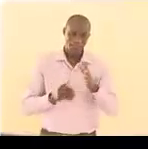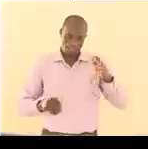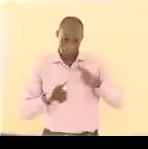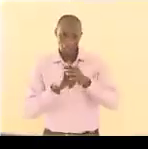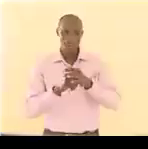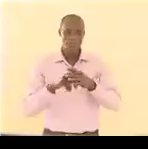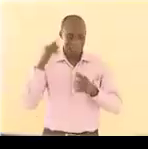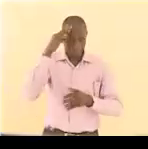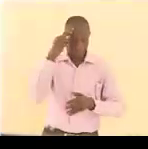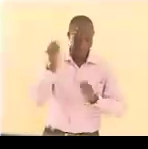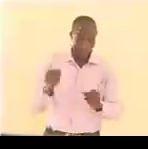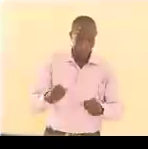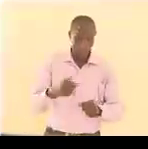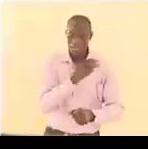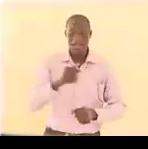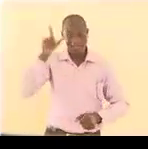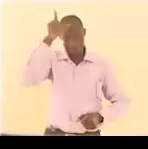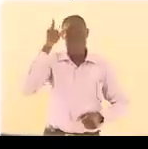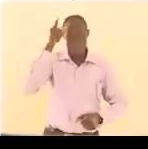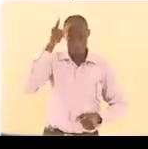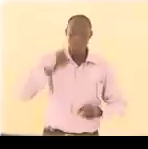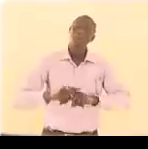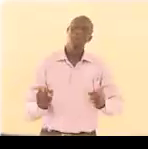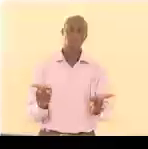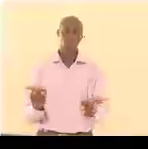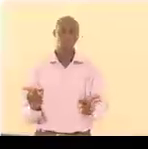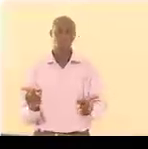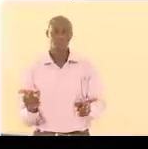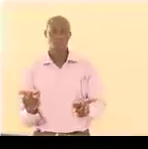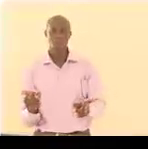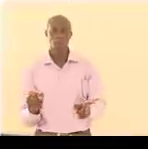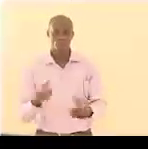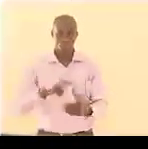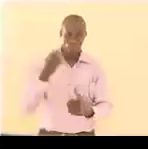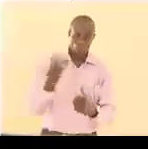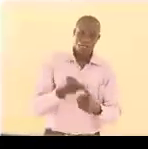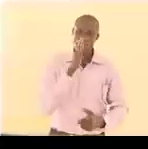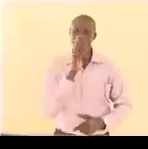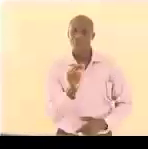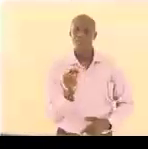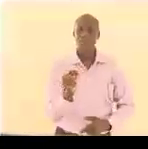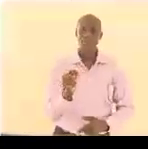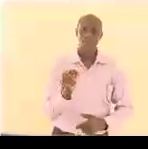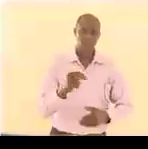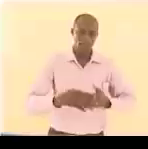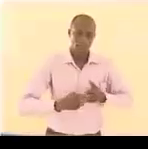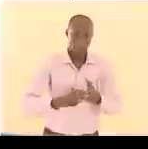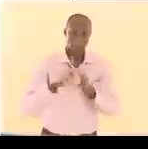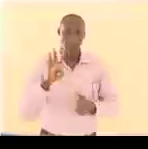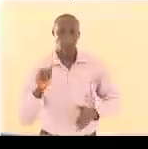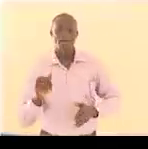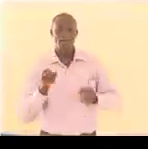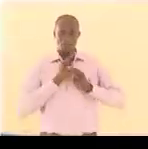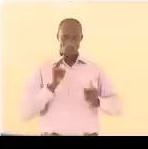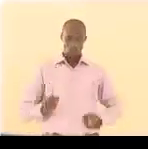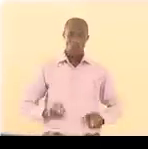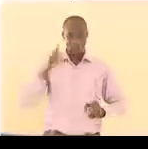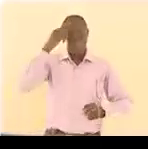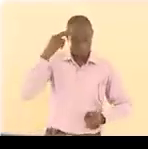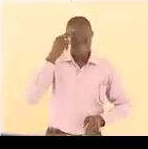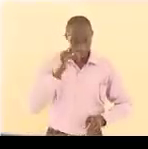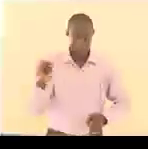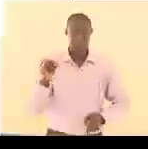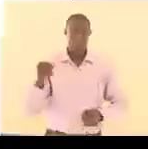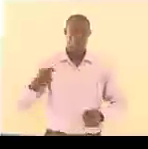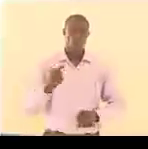sounds reasonable and logical, but while being guided by human